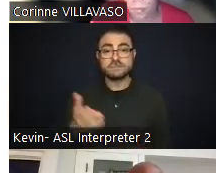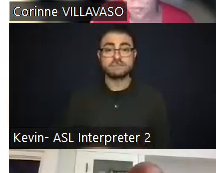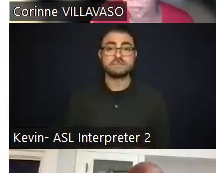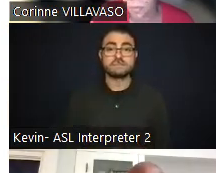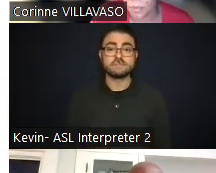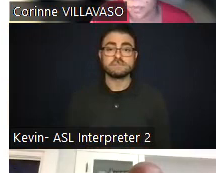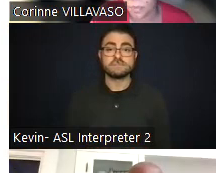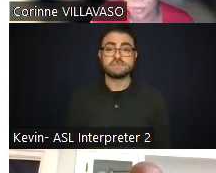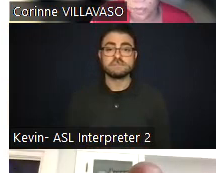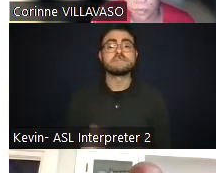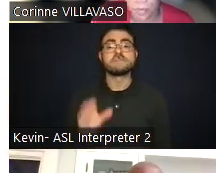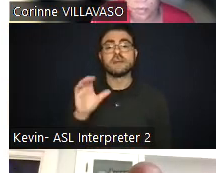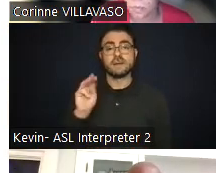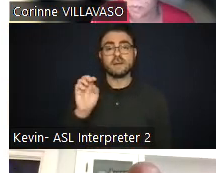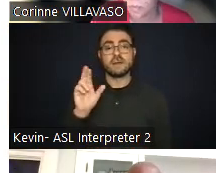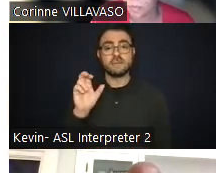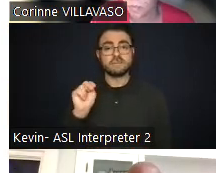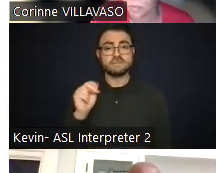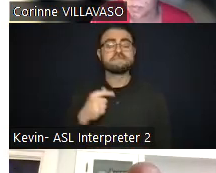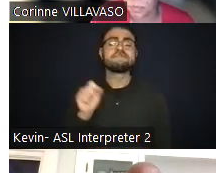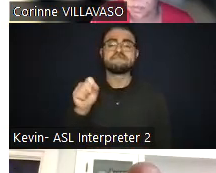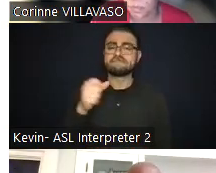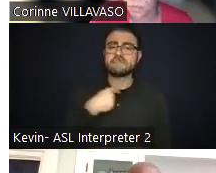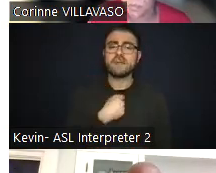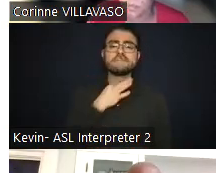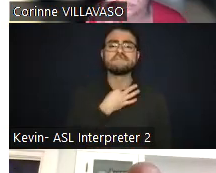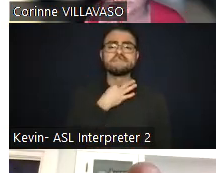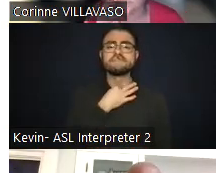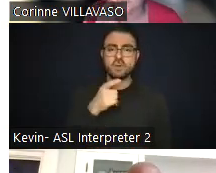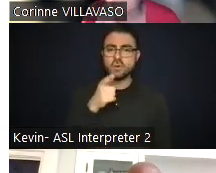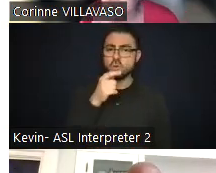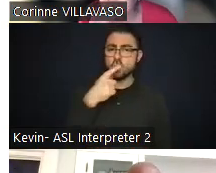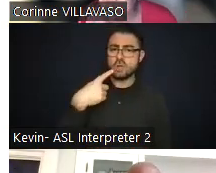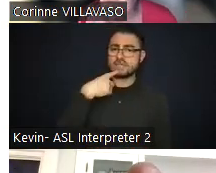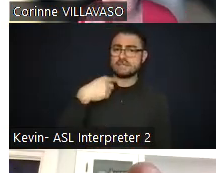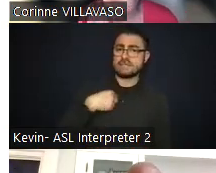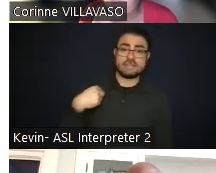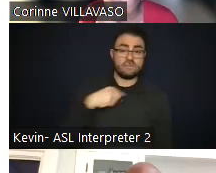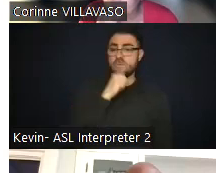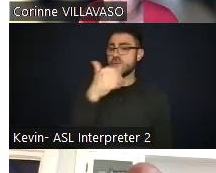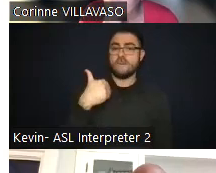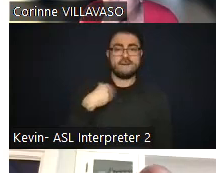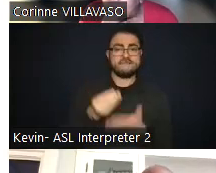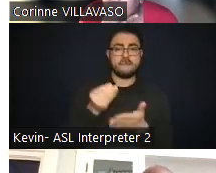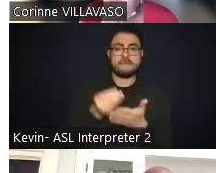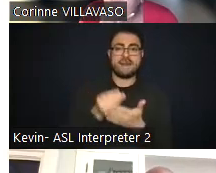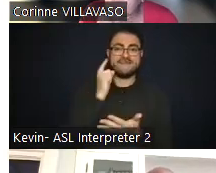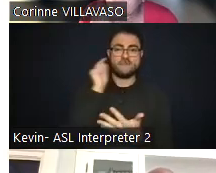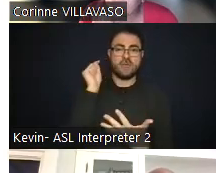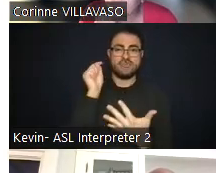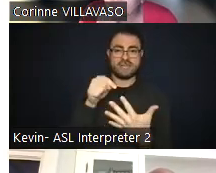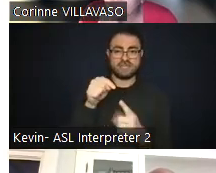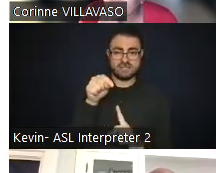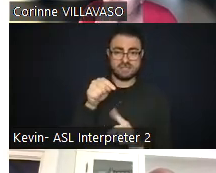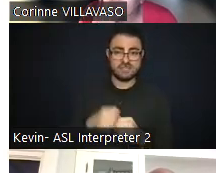Yes, I'm wondering, is who tells us that we don't have the money for this? If, is there someone